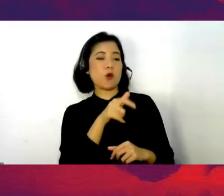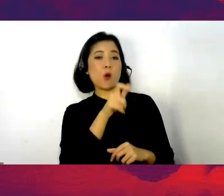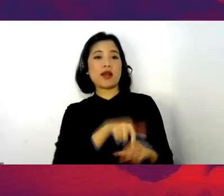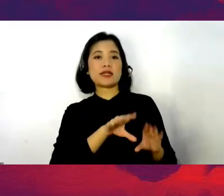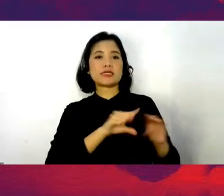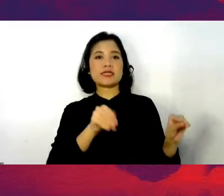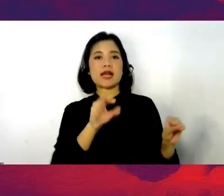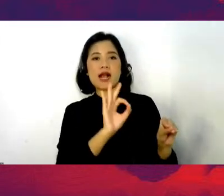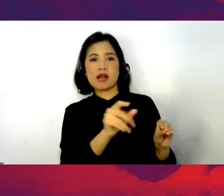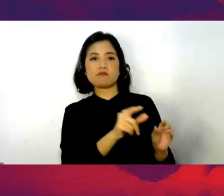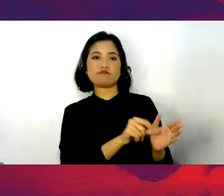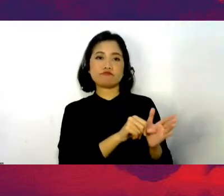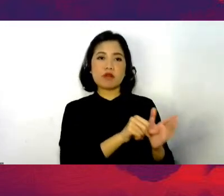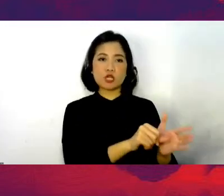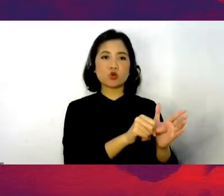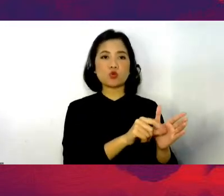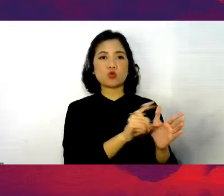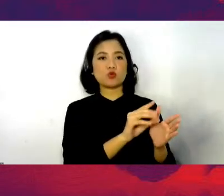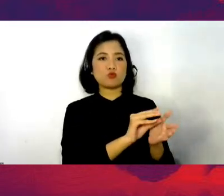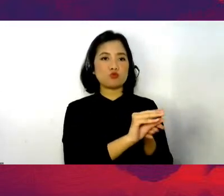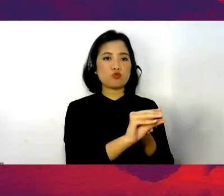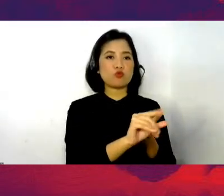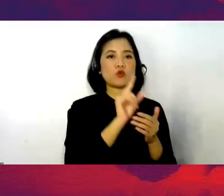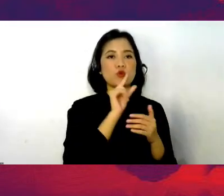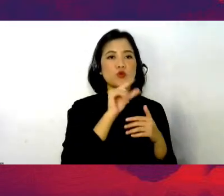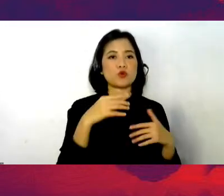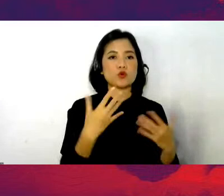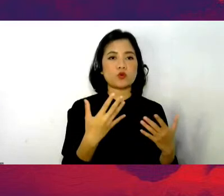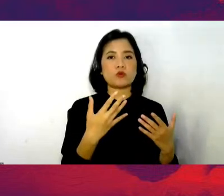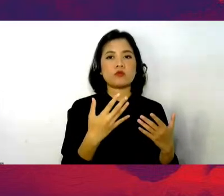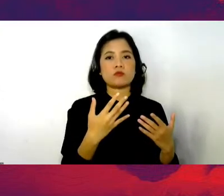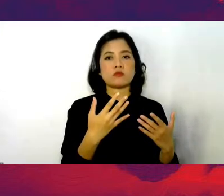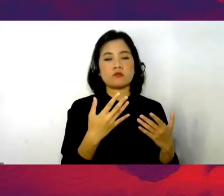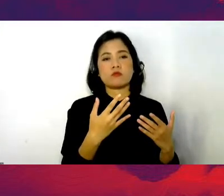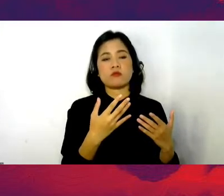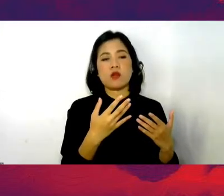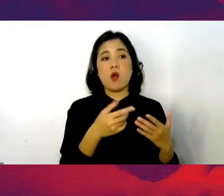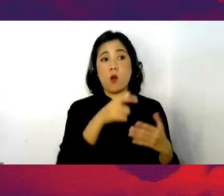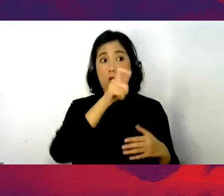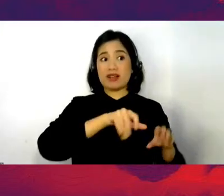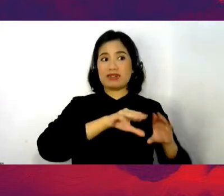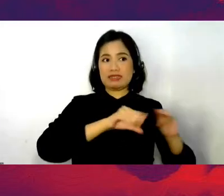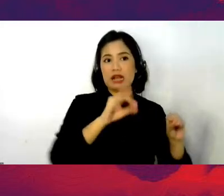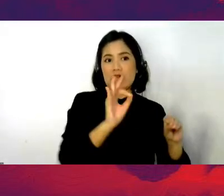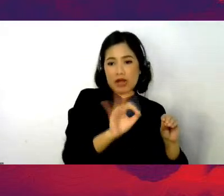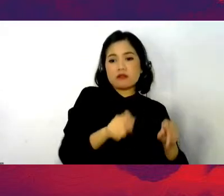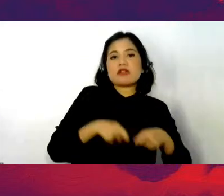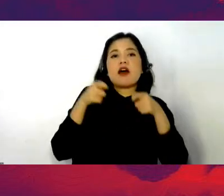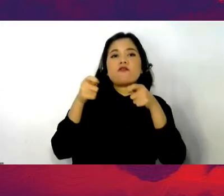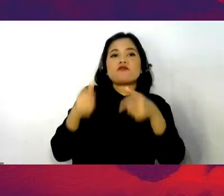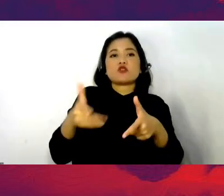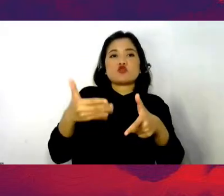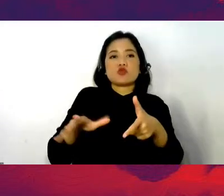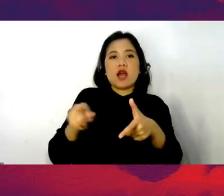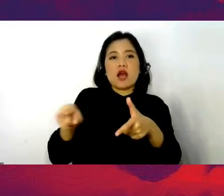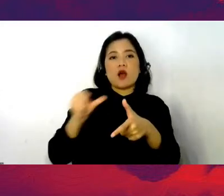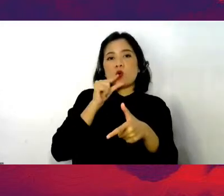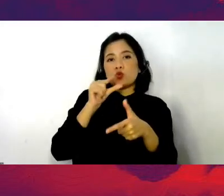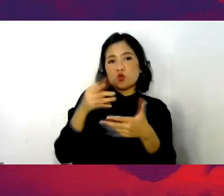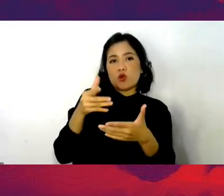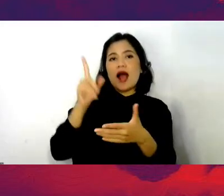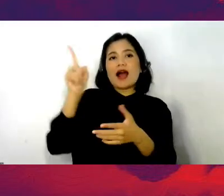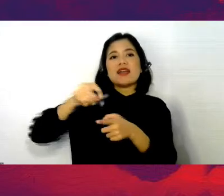the obligation for the unemployed, registered unemployed person to be taking courses